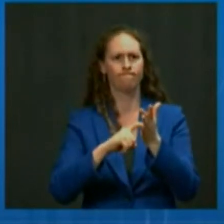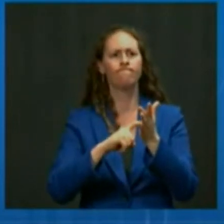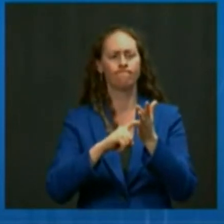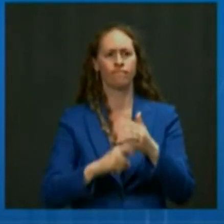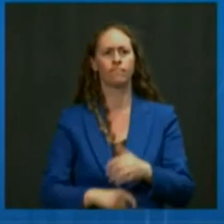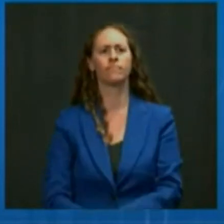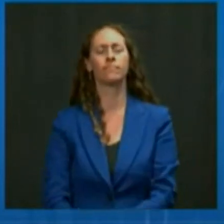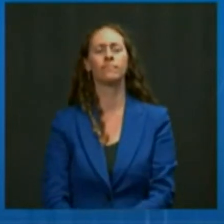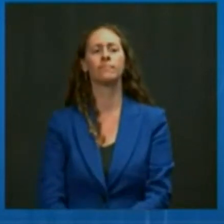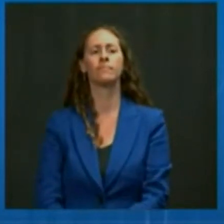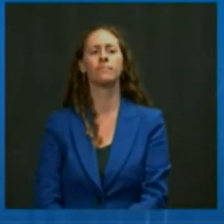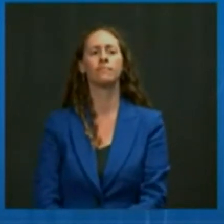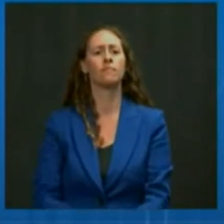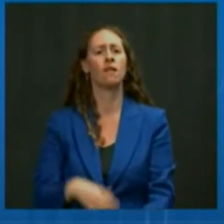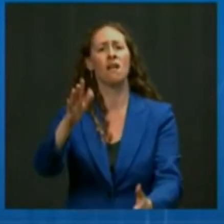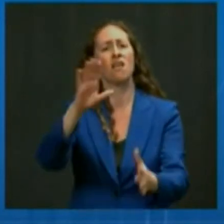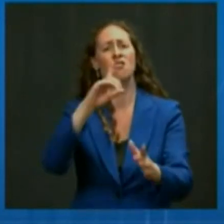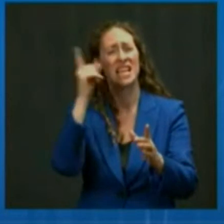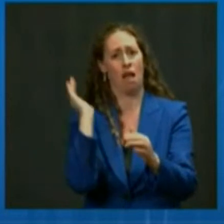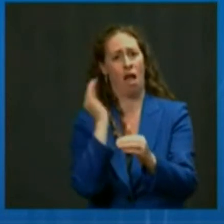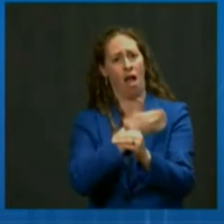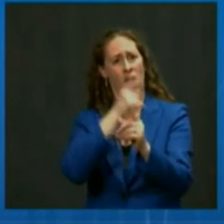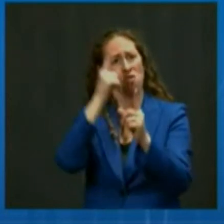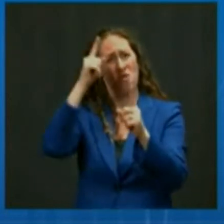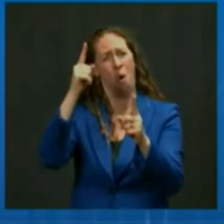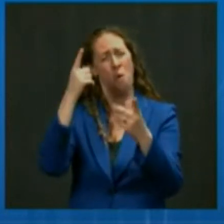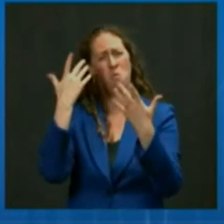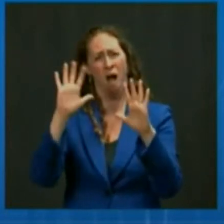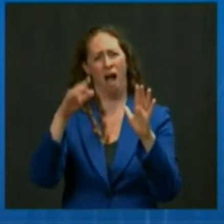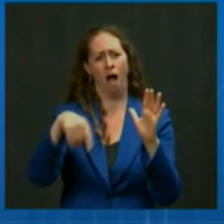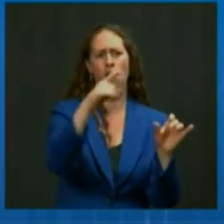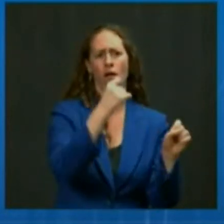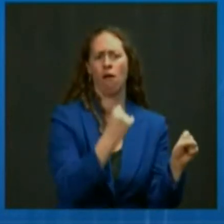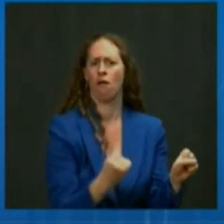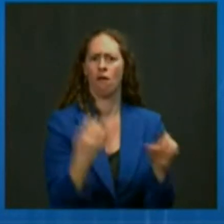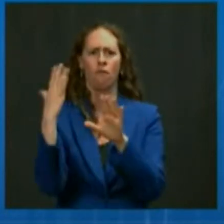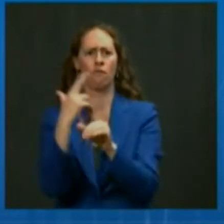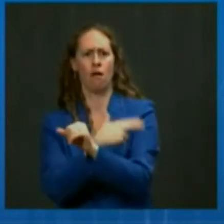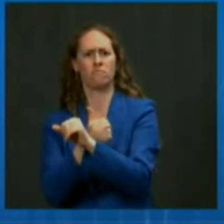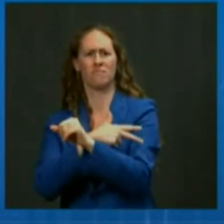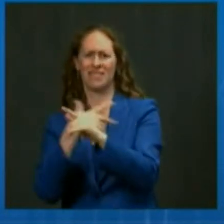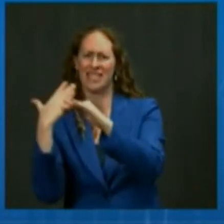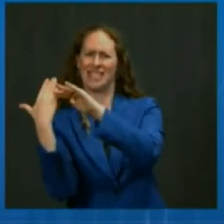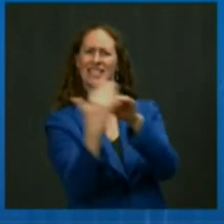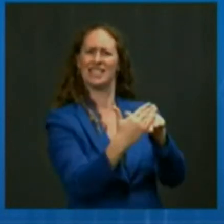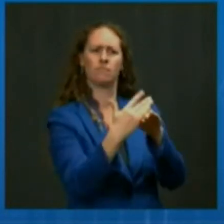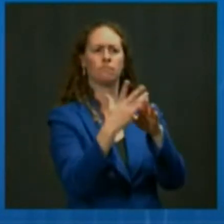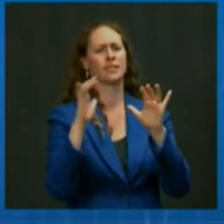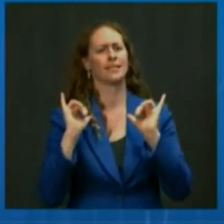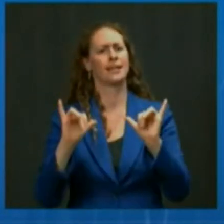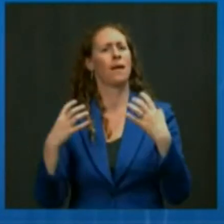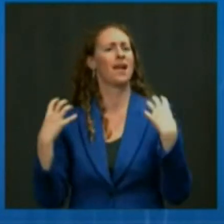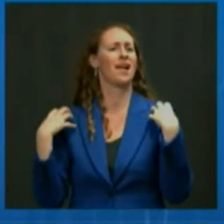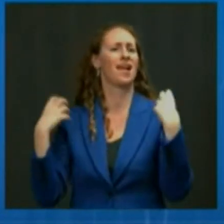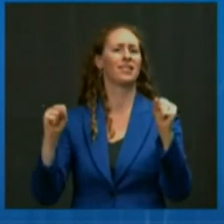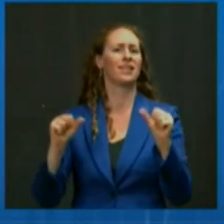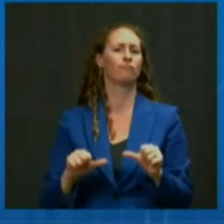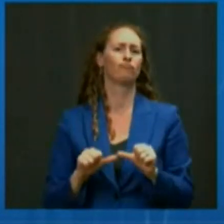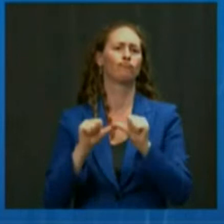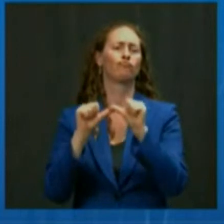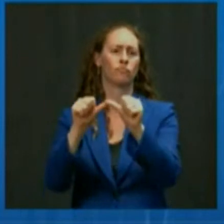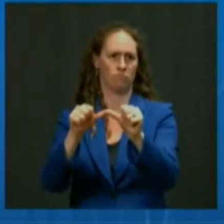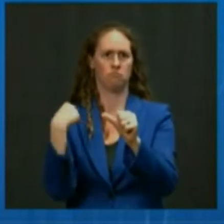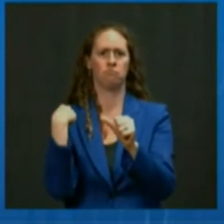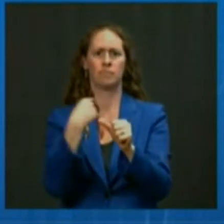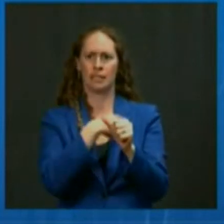and to save our life. It's to prevent against hospitalizations and death. And fortunately, we are seeing that still holding at a high level, which is